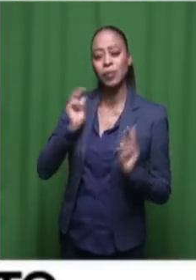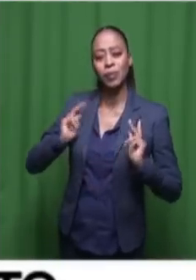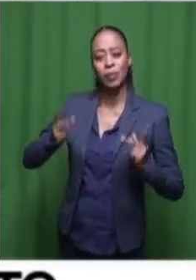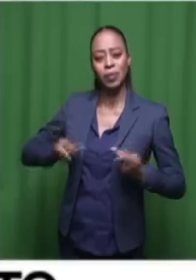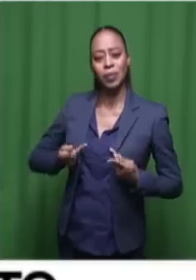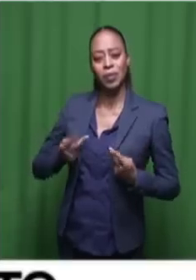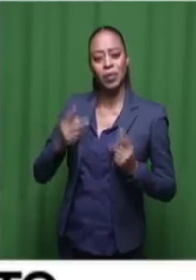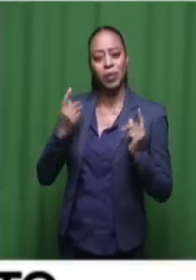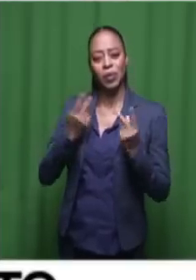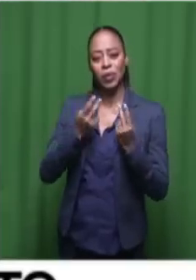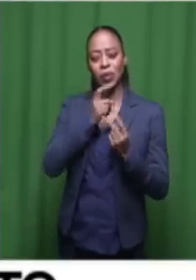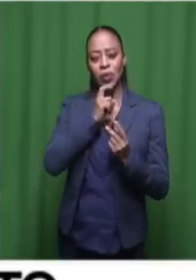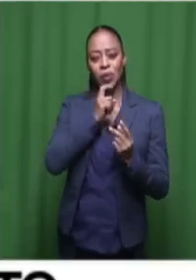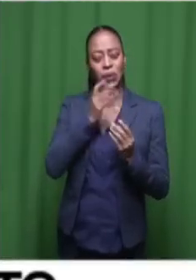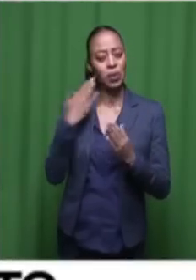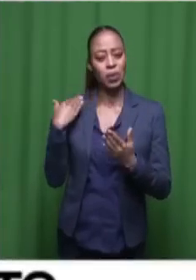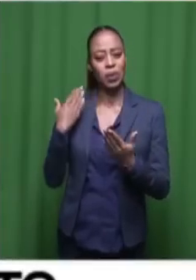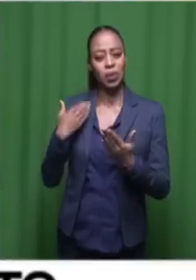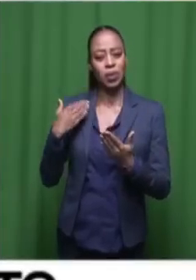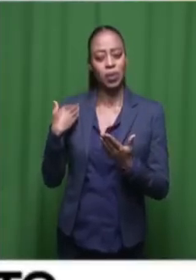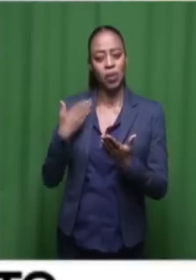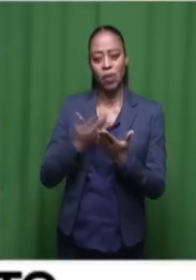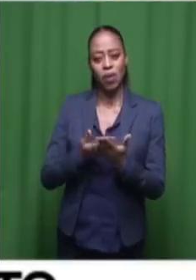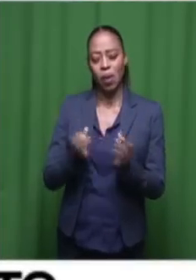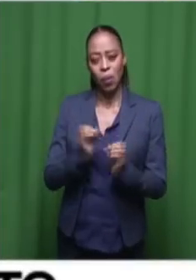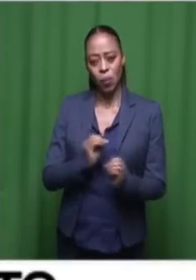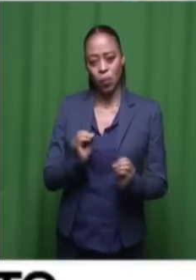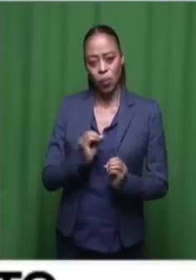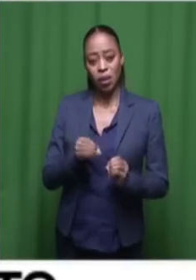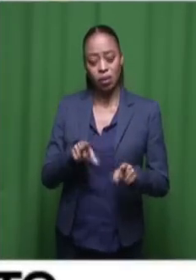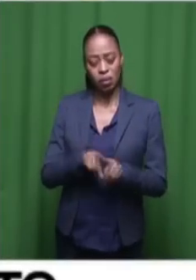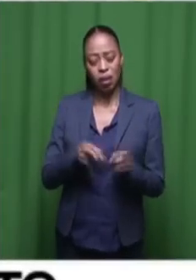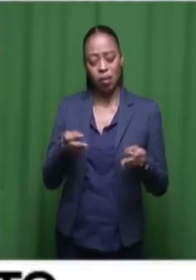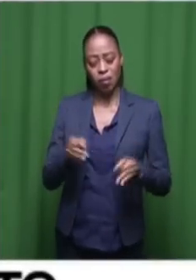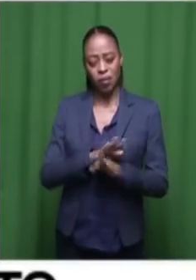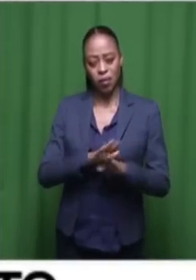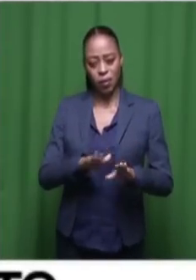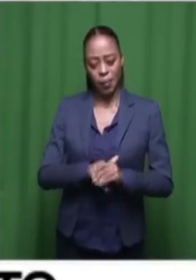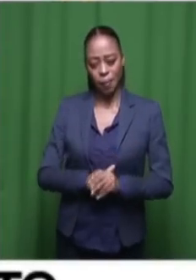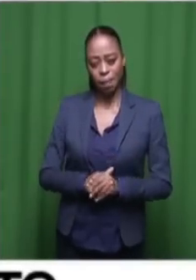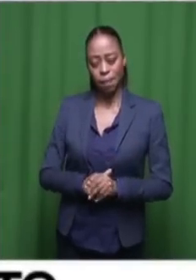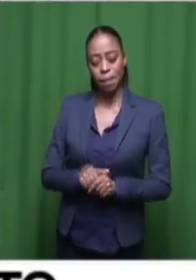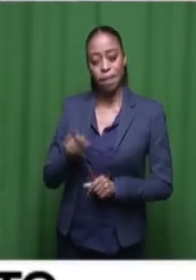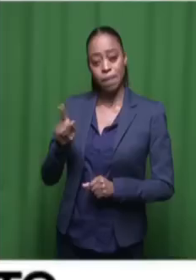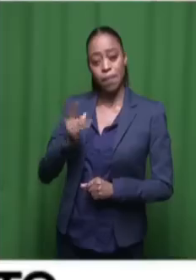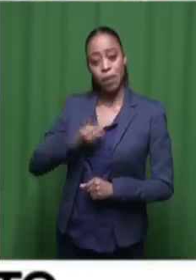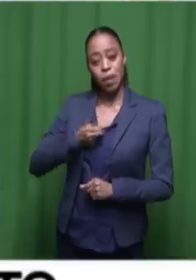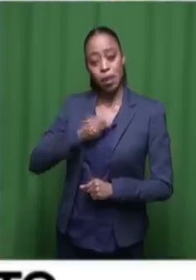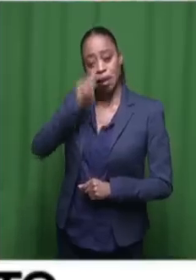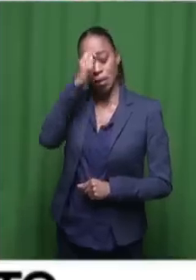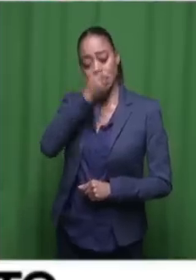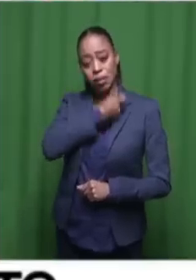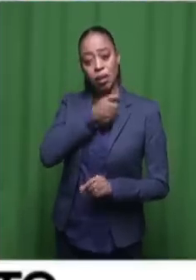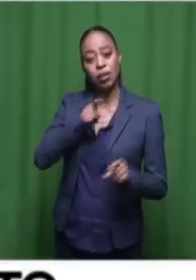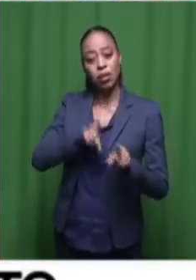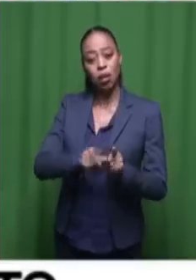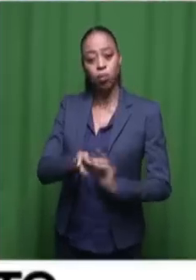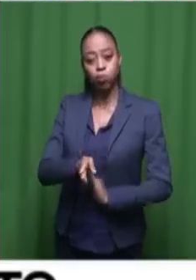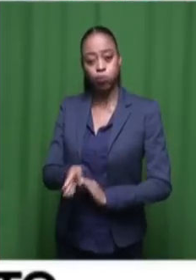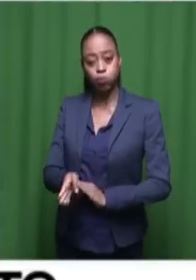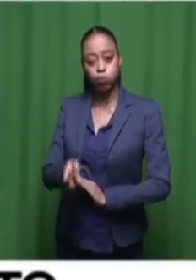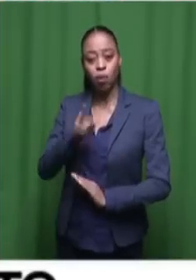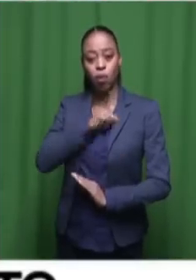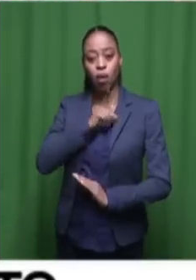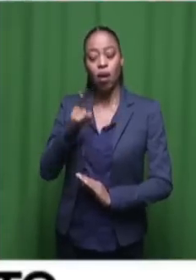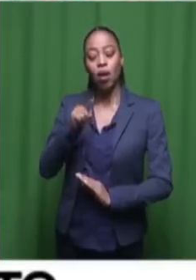the official engagement, and the funeral, of course, included in this. Prince Edward, the youngest son, is also there. He, of course, is the Earl of